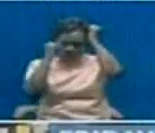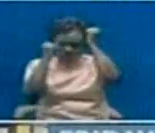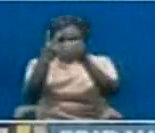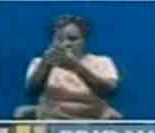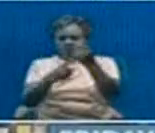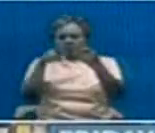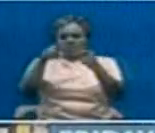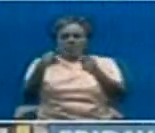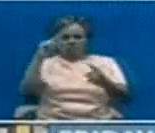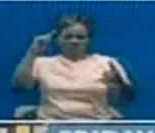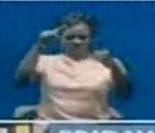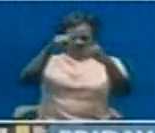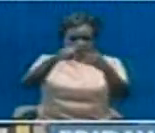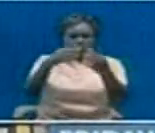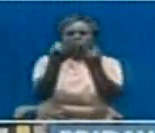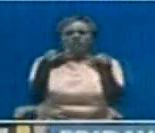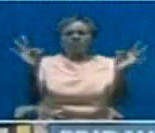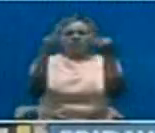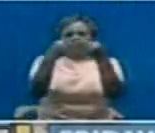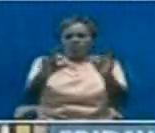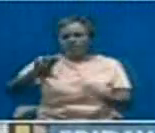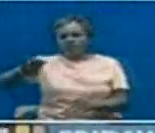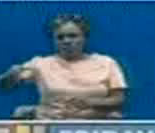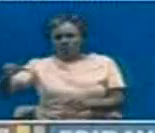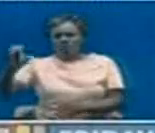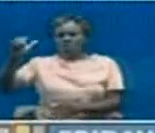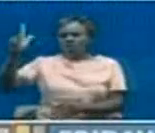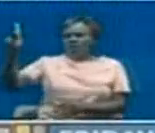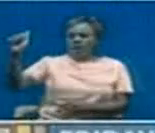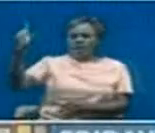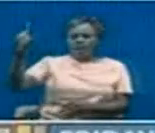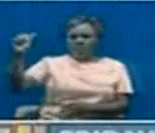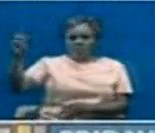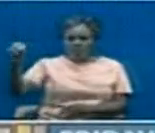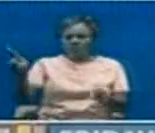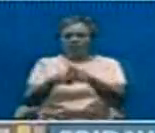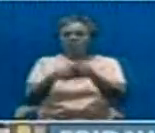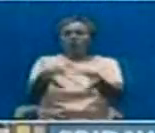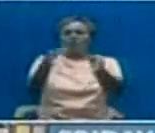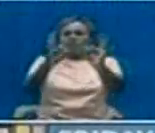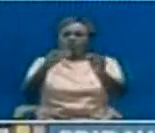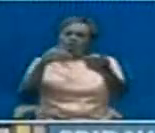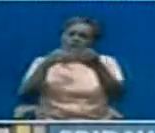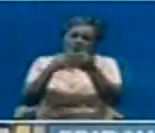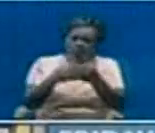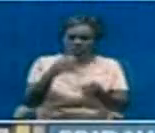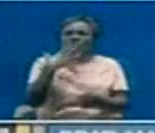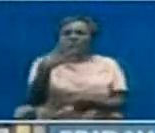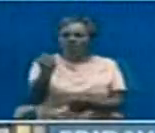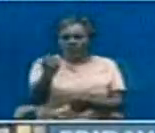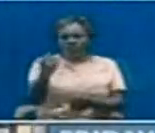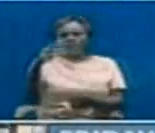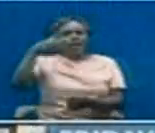forces' next objective is to liberate the port town of Kadale. Federal security officials estimate that around